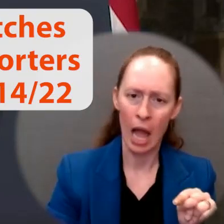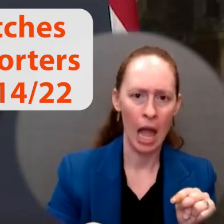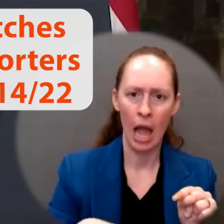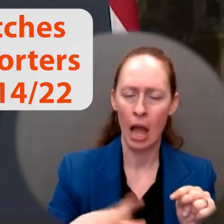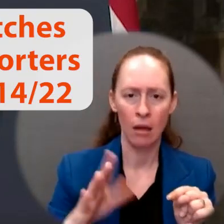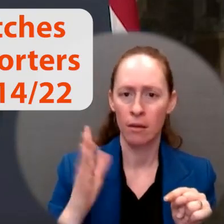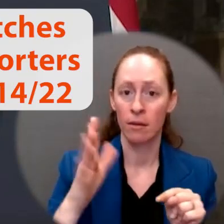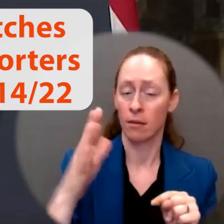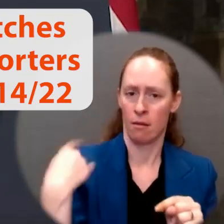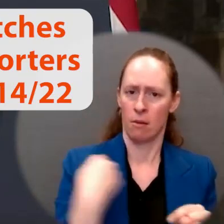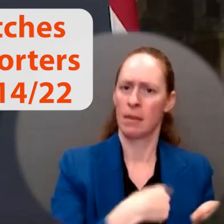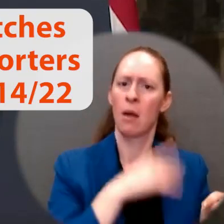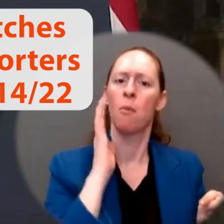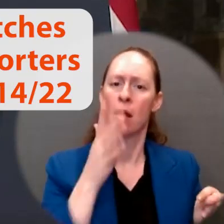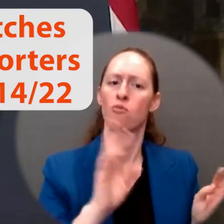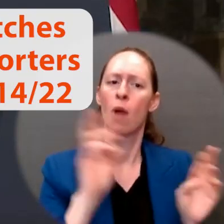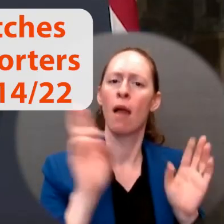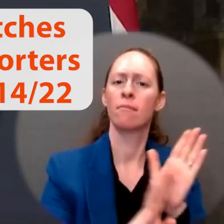AFP.